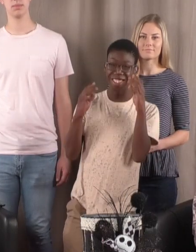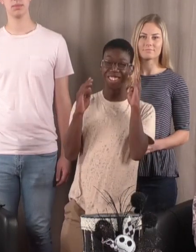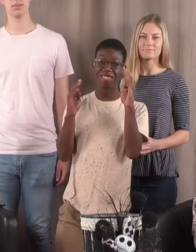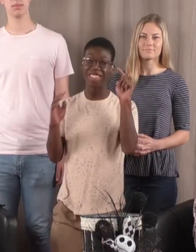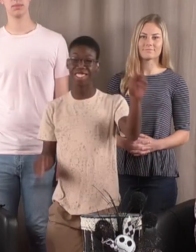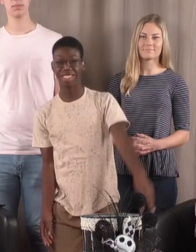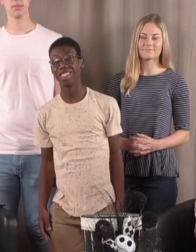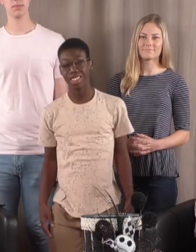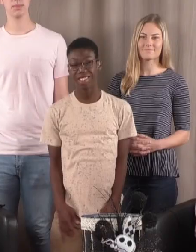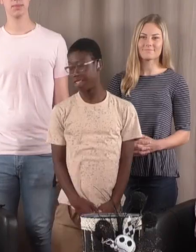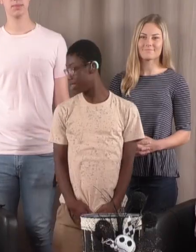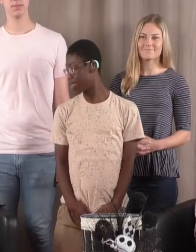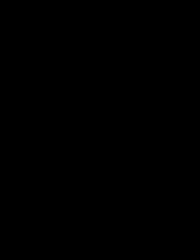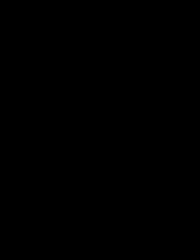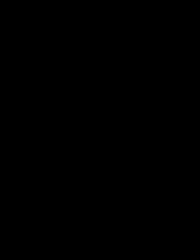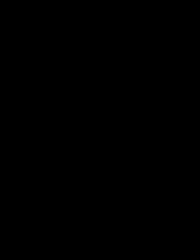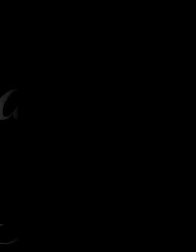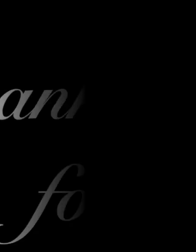bye